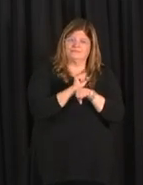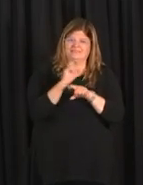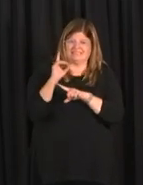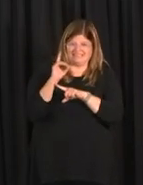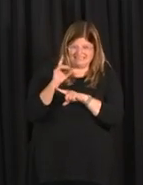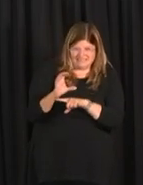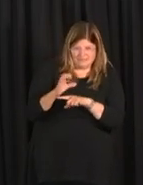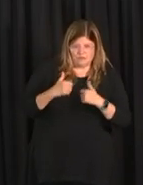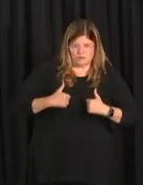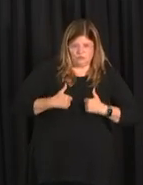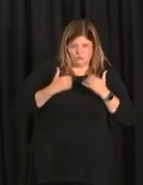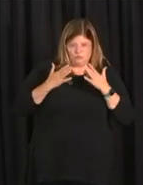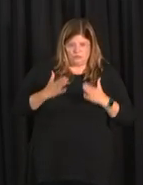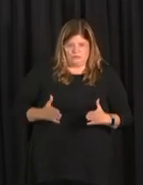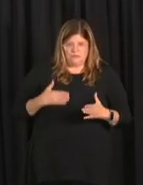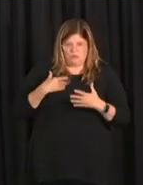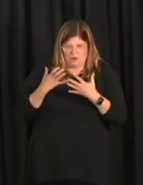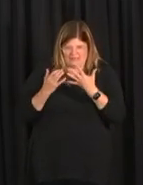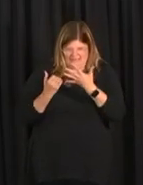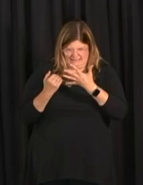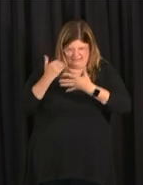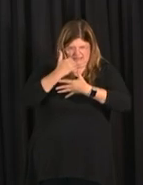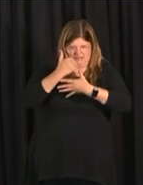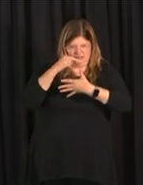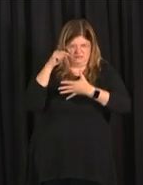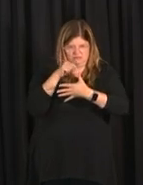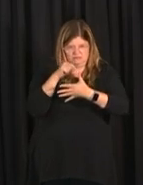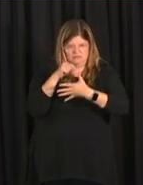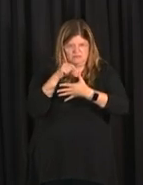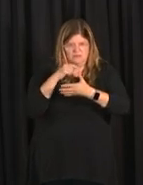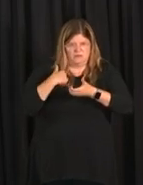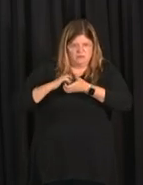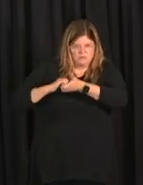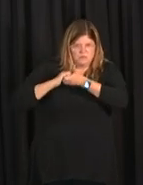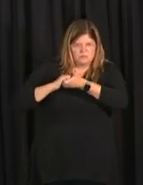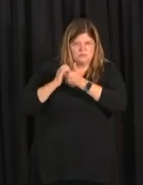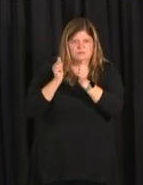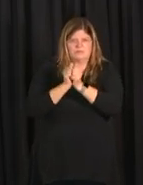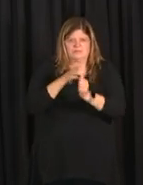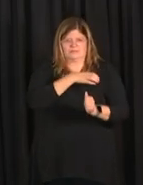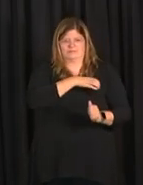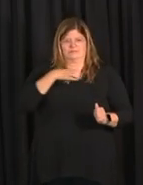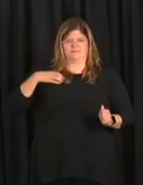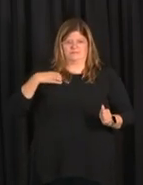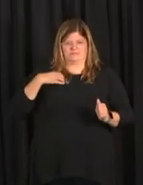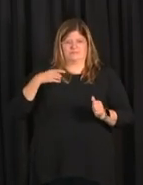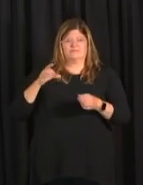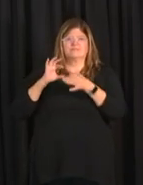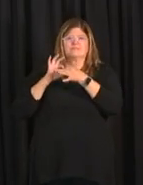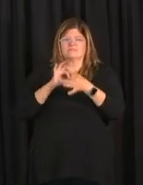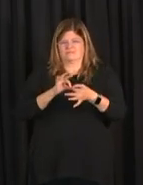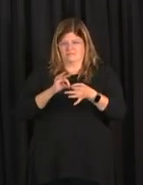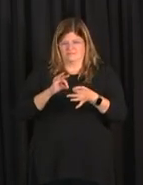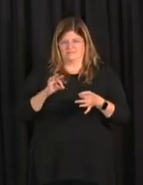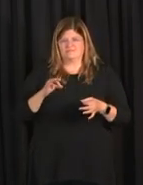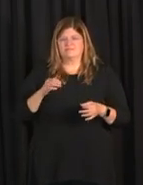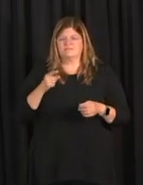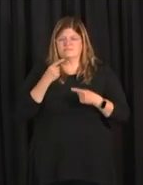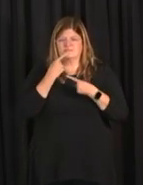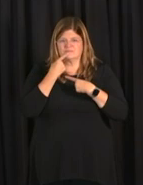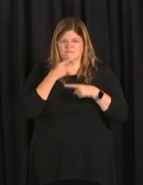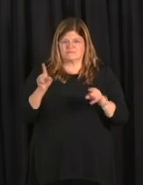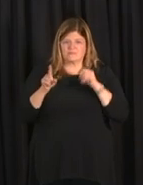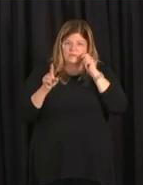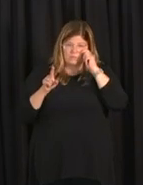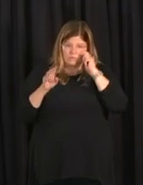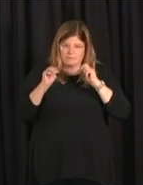are DC residents. This is similar to the criteria that we had with our partners on the council when the mayor announced the microgrant program.